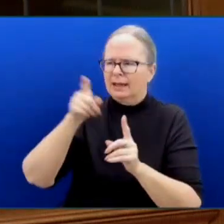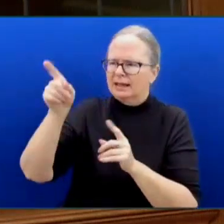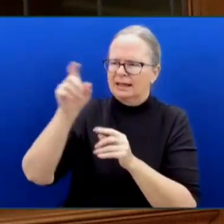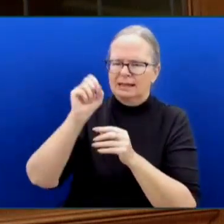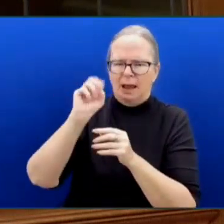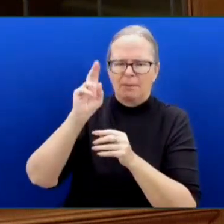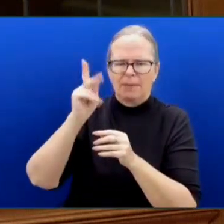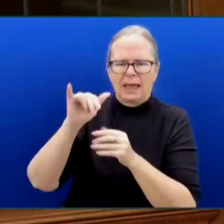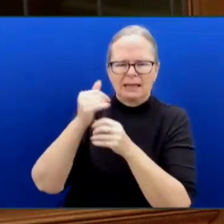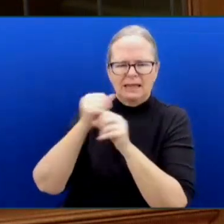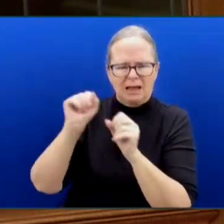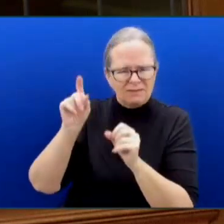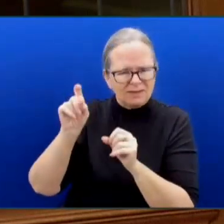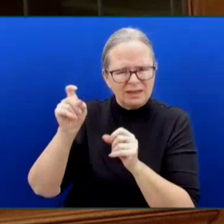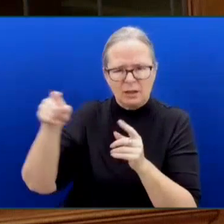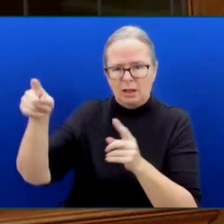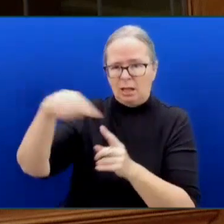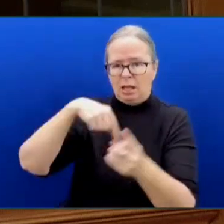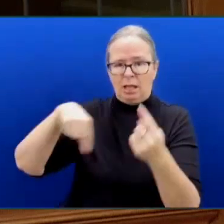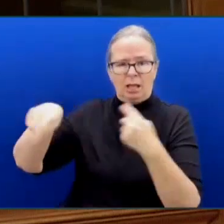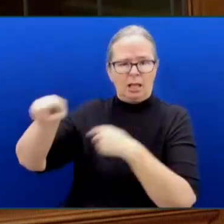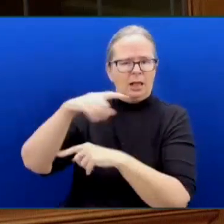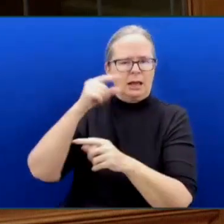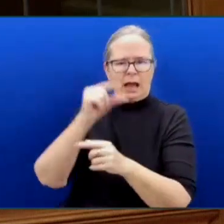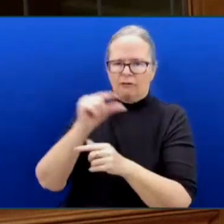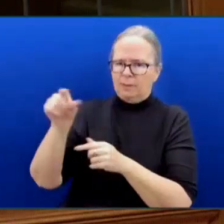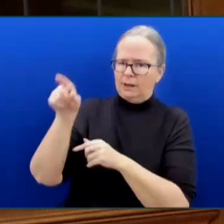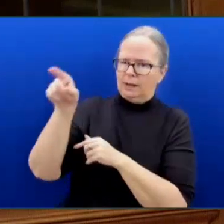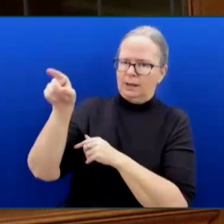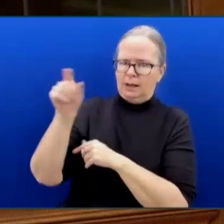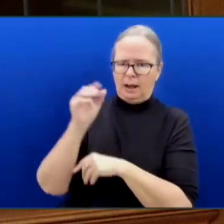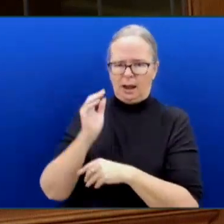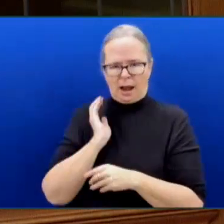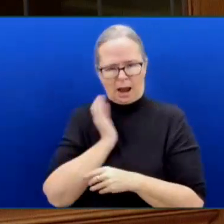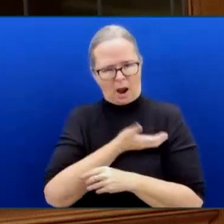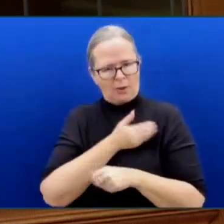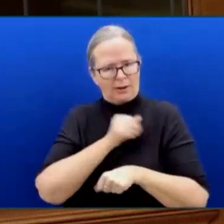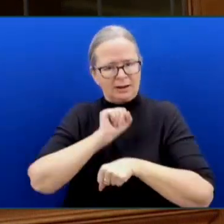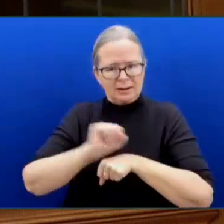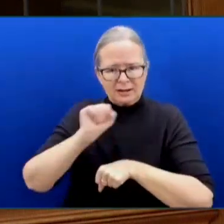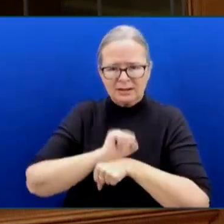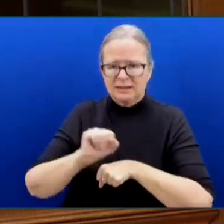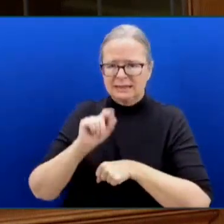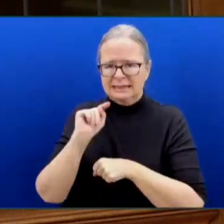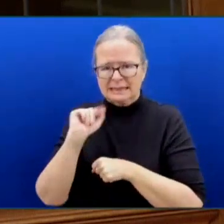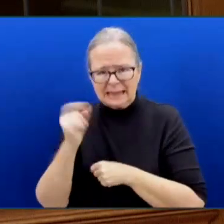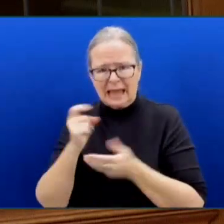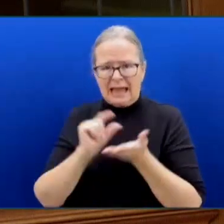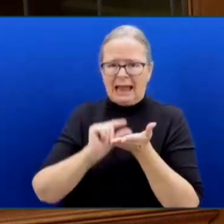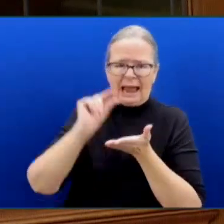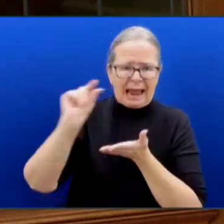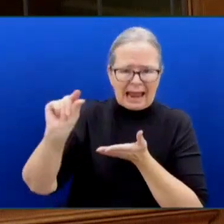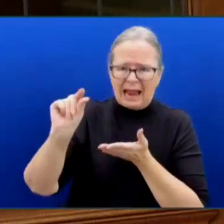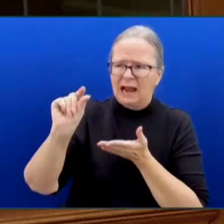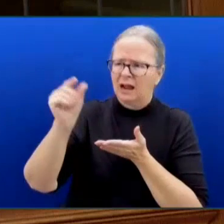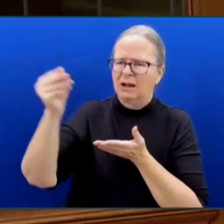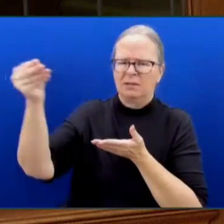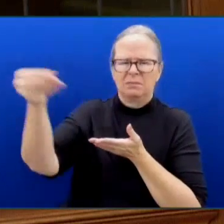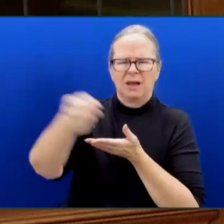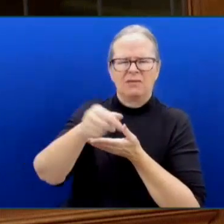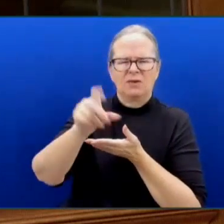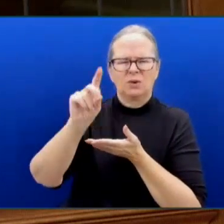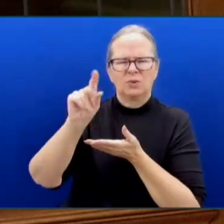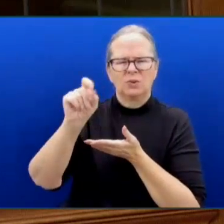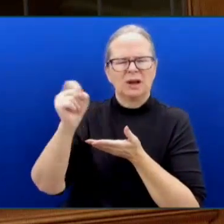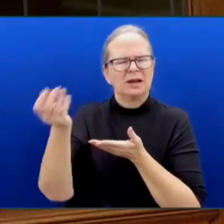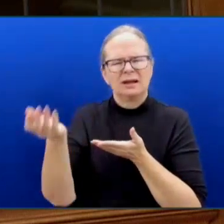taxpayers. My question, Mr. Speaker, to the Premier, how many more parents like Greg Sword will have to bury